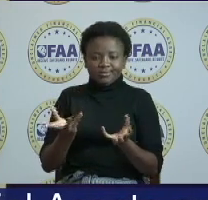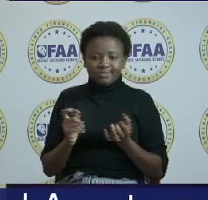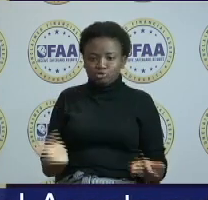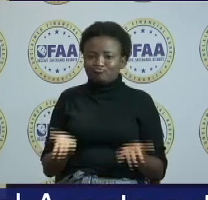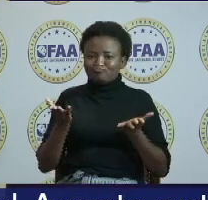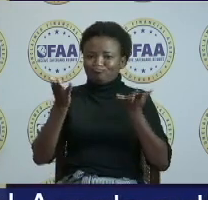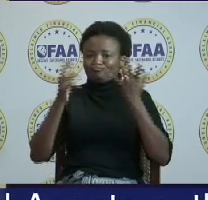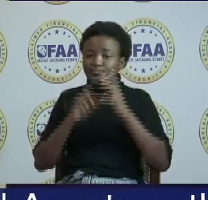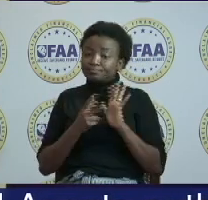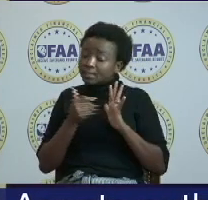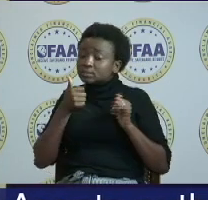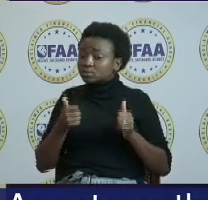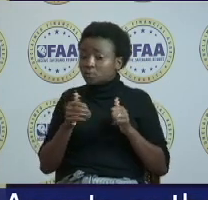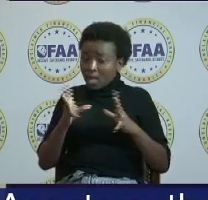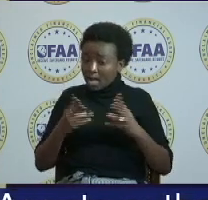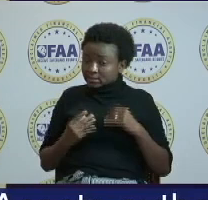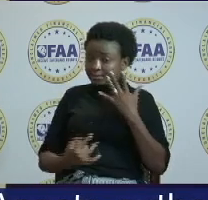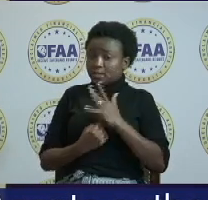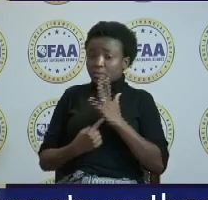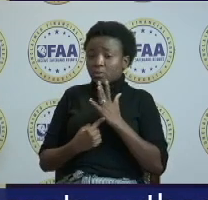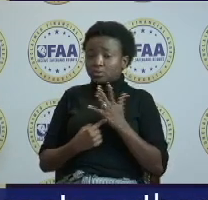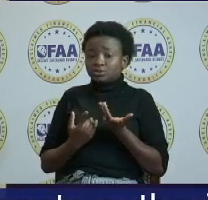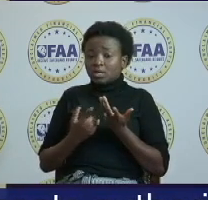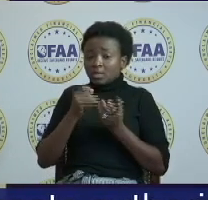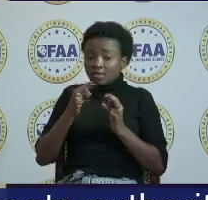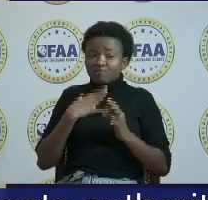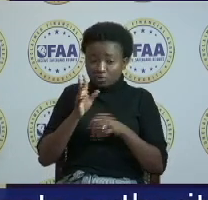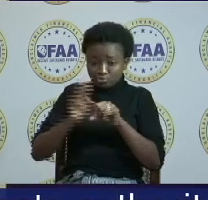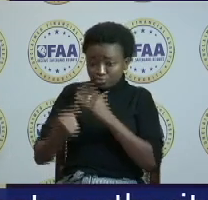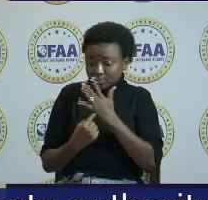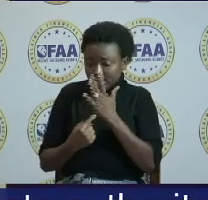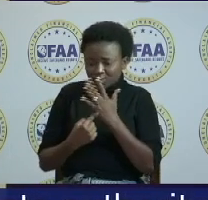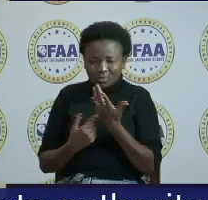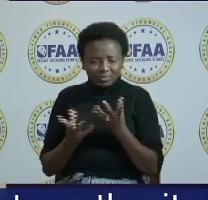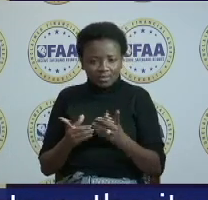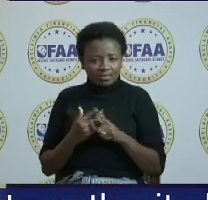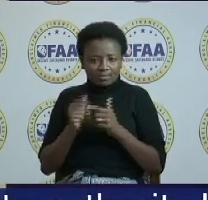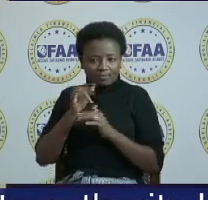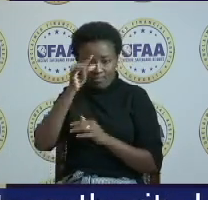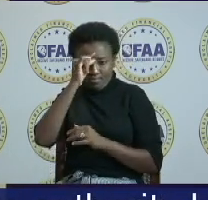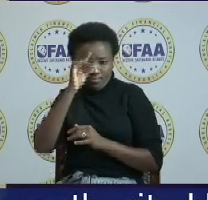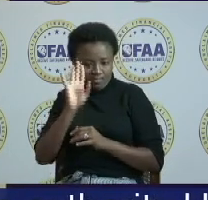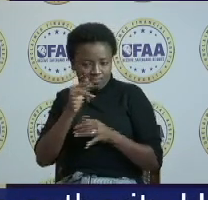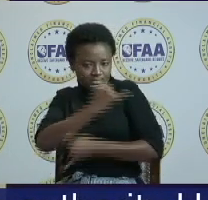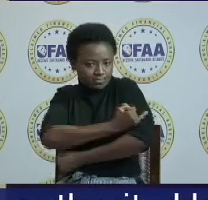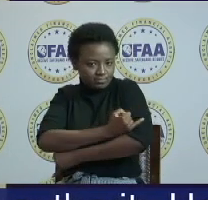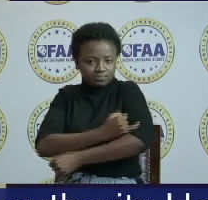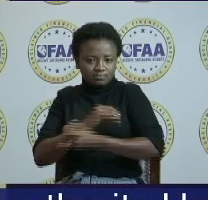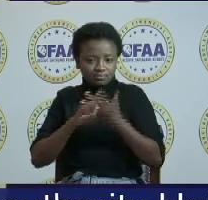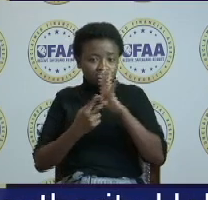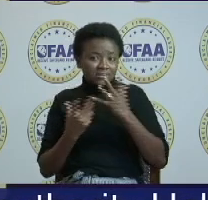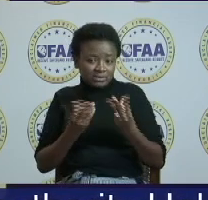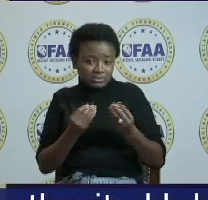improvement, which is good. I mean, you're embracing technology. And of course, coming from a government institution, it must